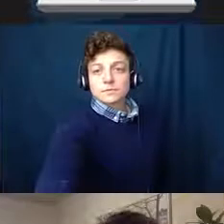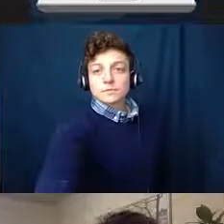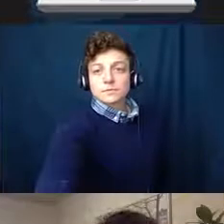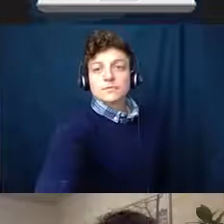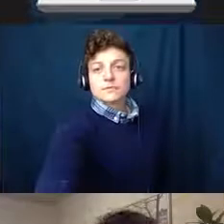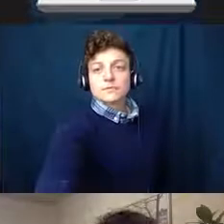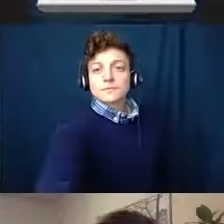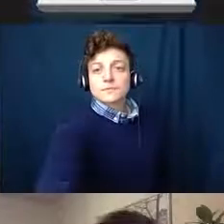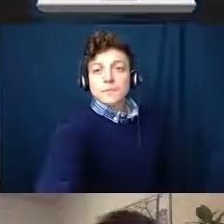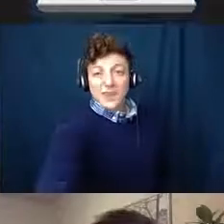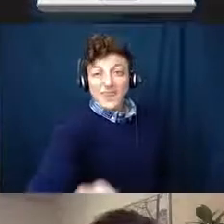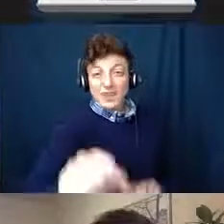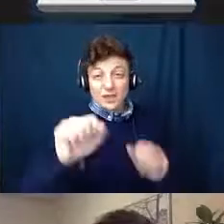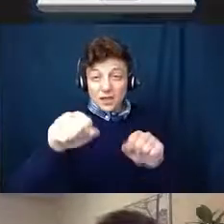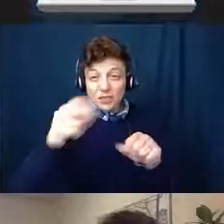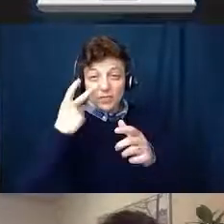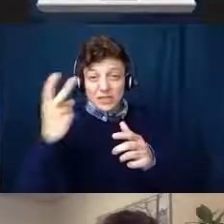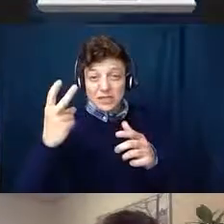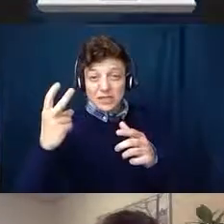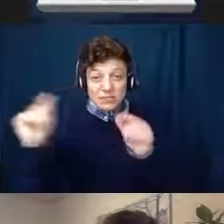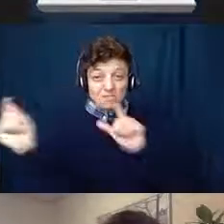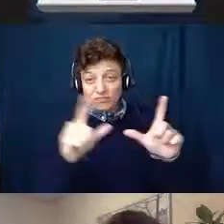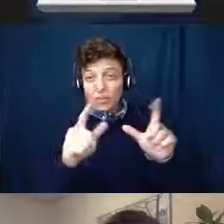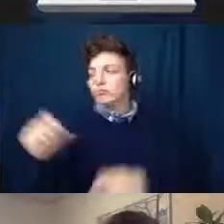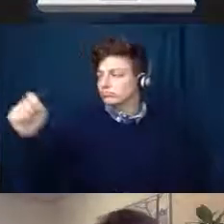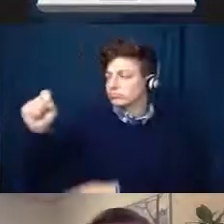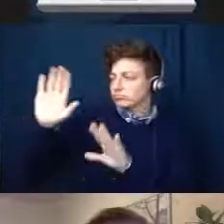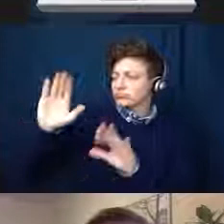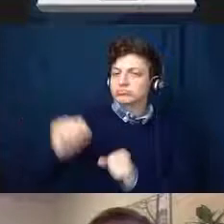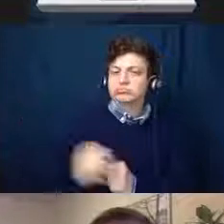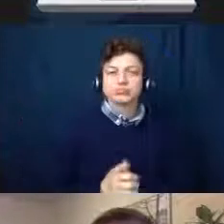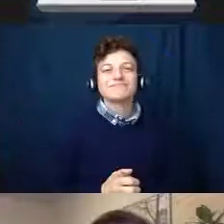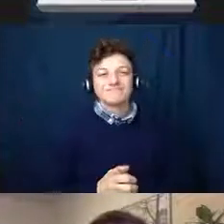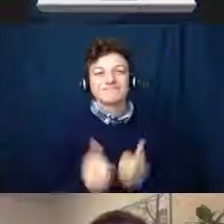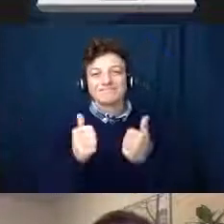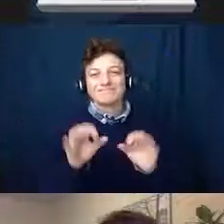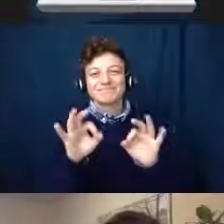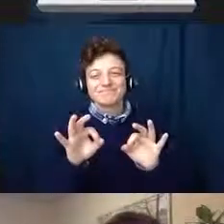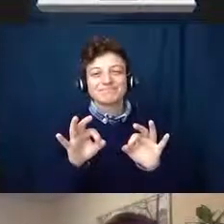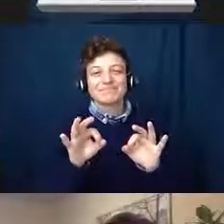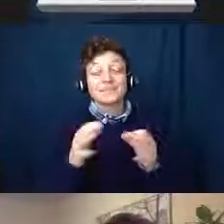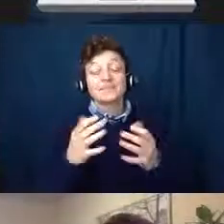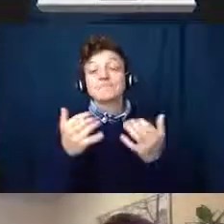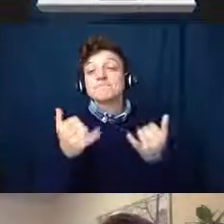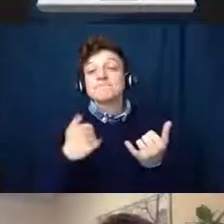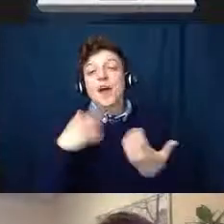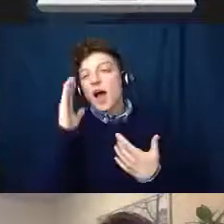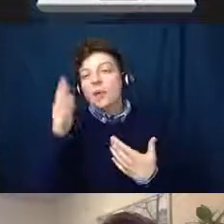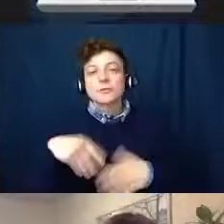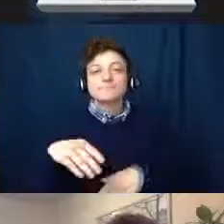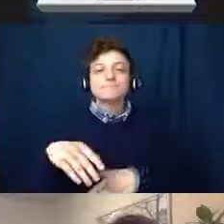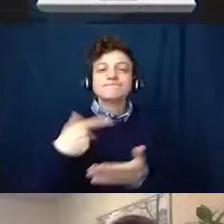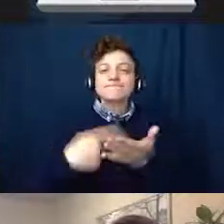And are you seeing an okay view? Yeah, that looks great. Awesome, perfect. So today I'll talk a little bit about